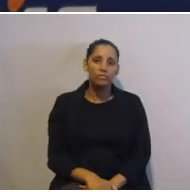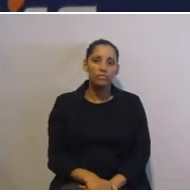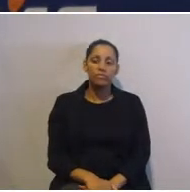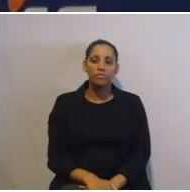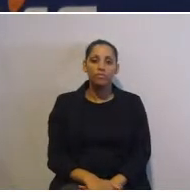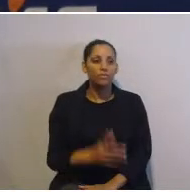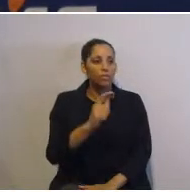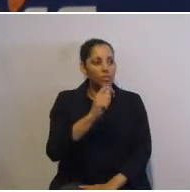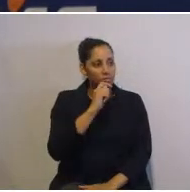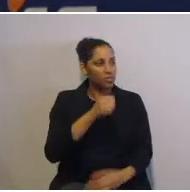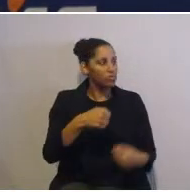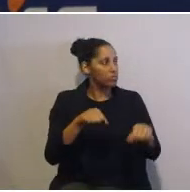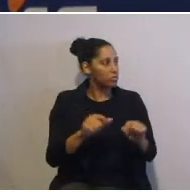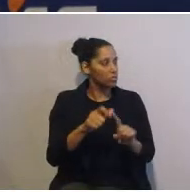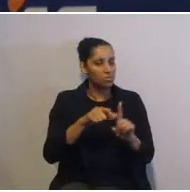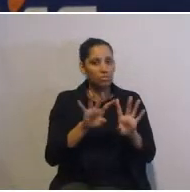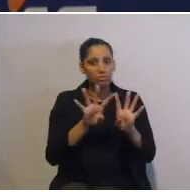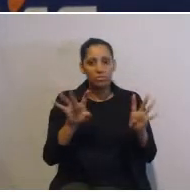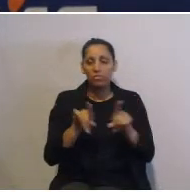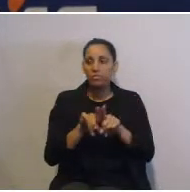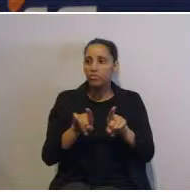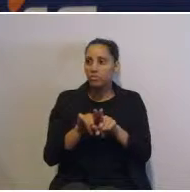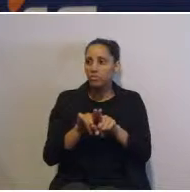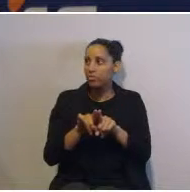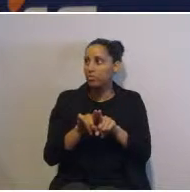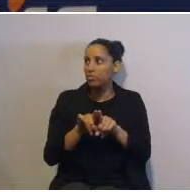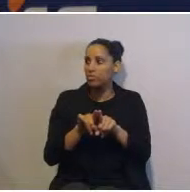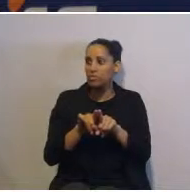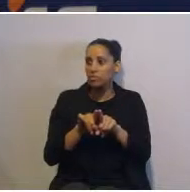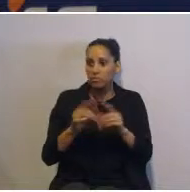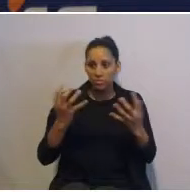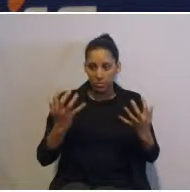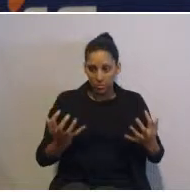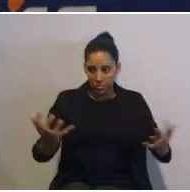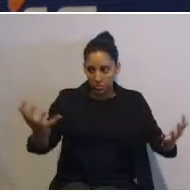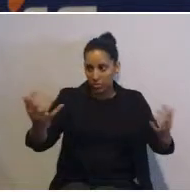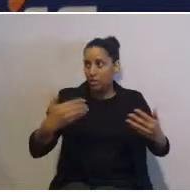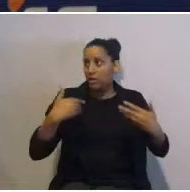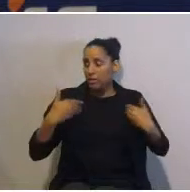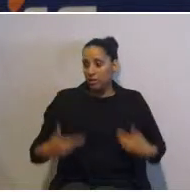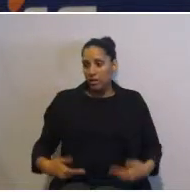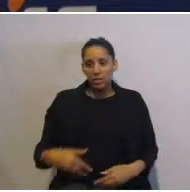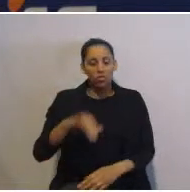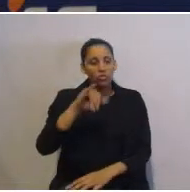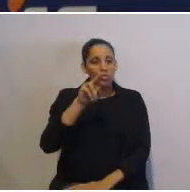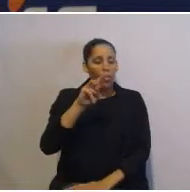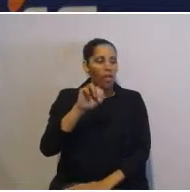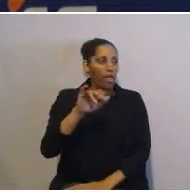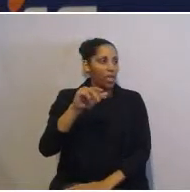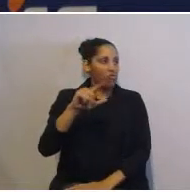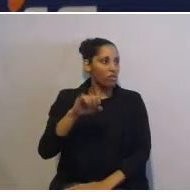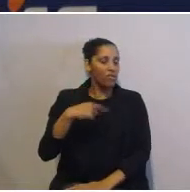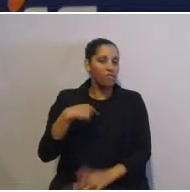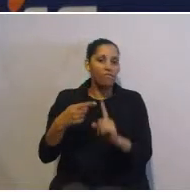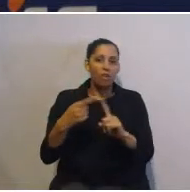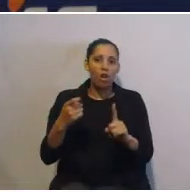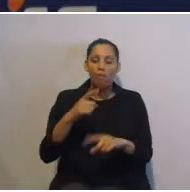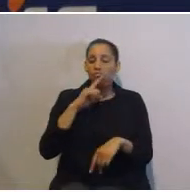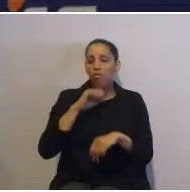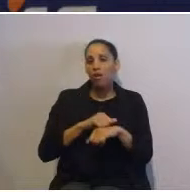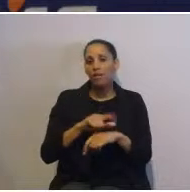Good morning, Madam Chair, the panel, and the esteemed audience. My name is John Asia, and I'm from Rocklands, Spain,